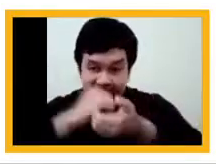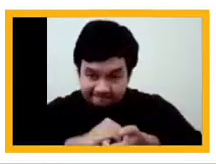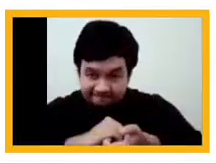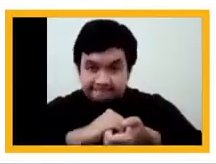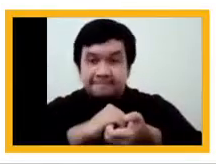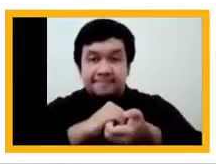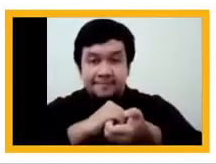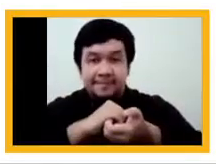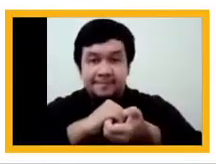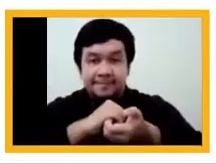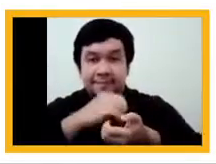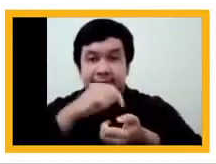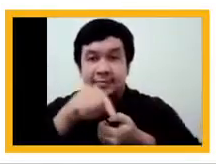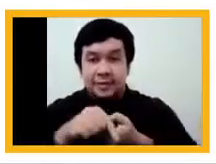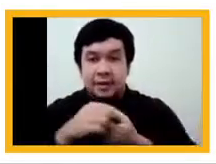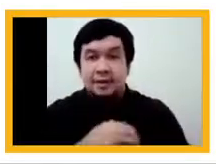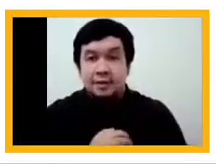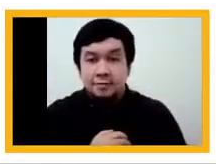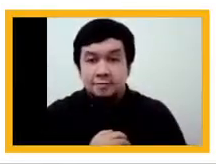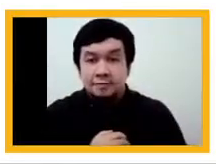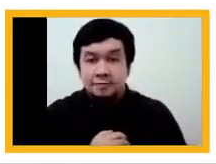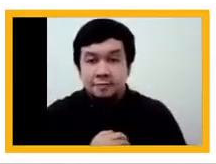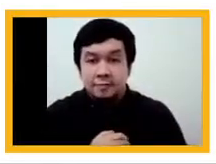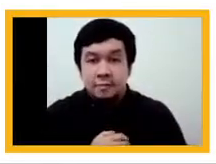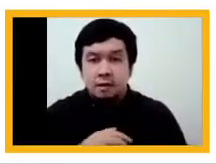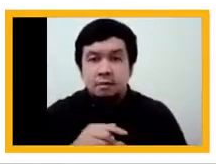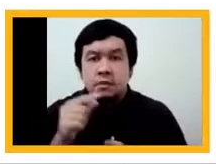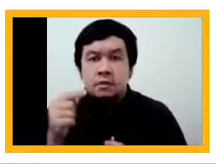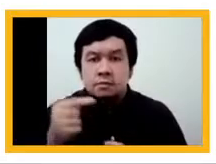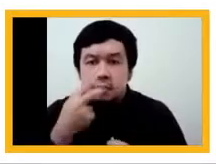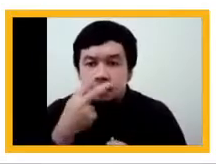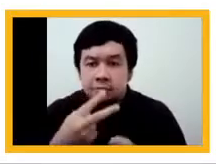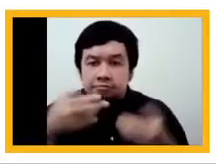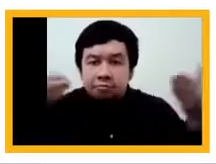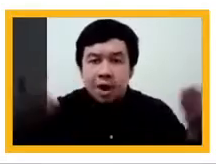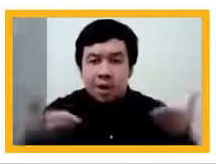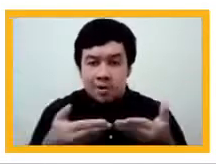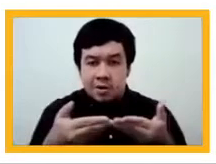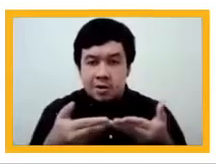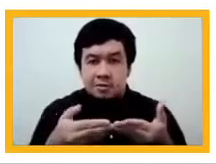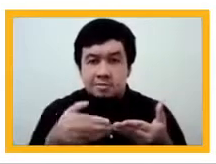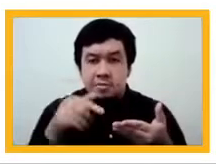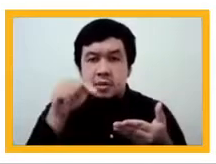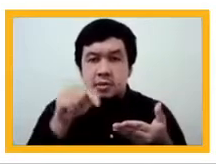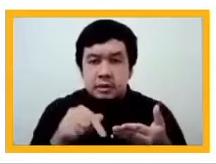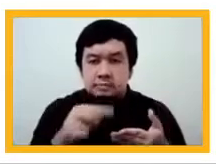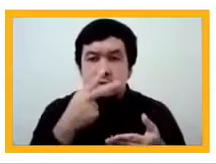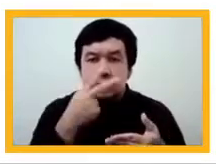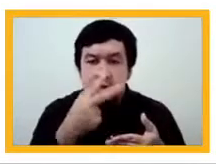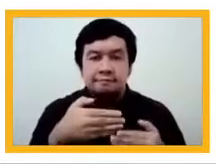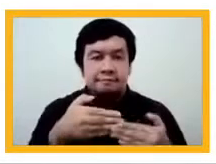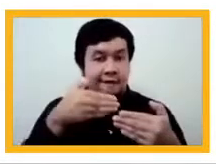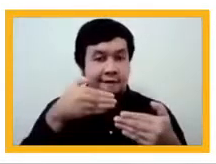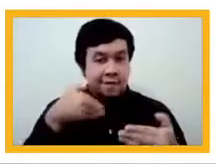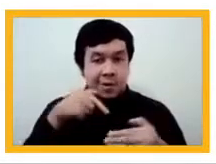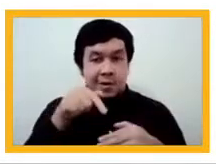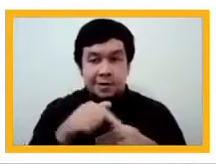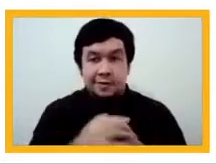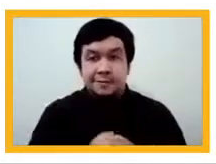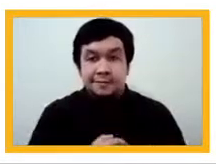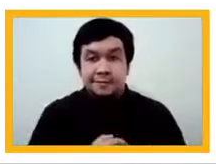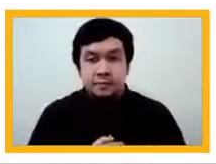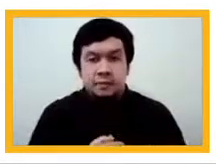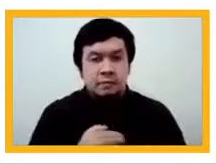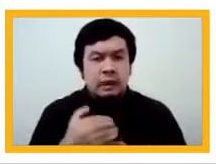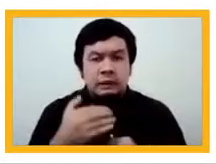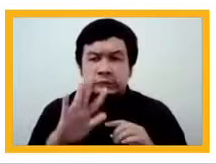improve university industry cooperation system? Because there is a huge gap between the capabilities the education system enable people